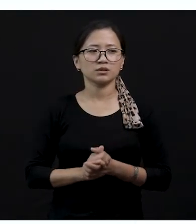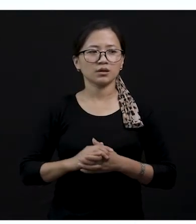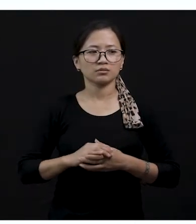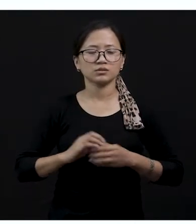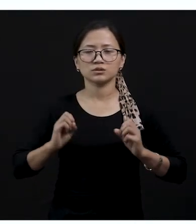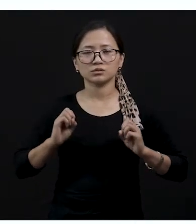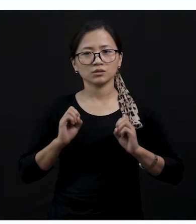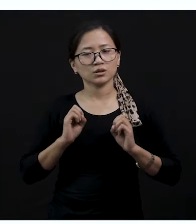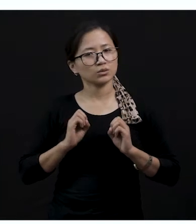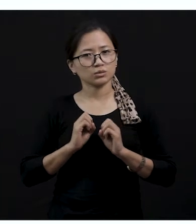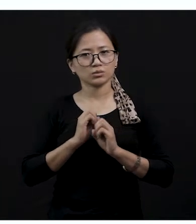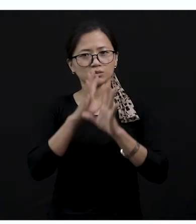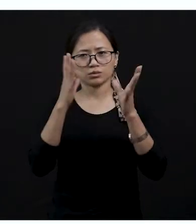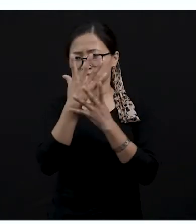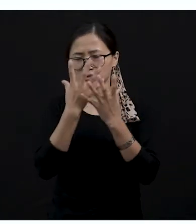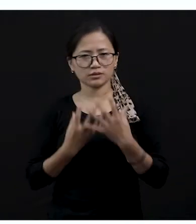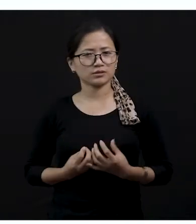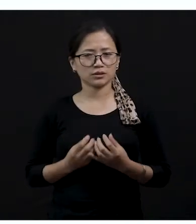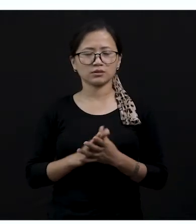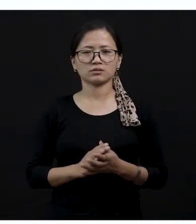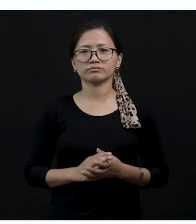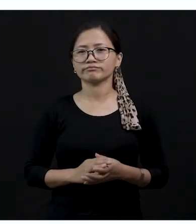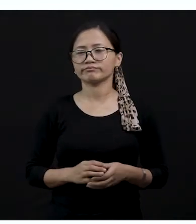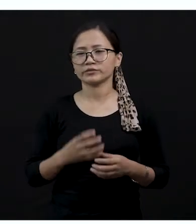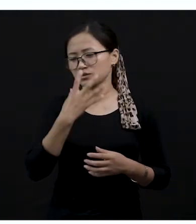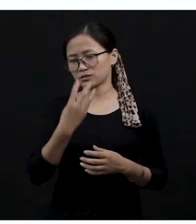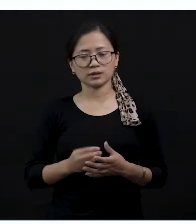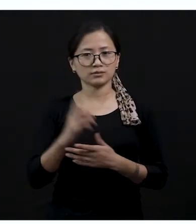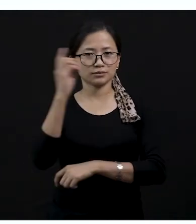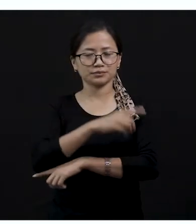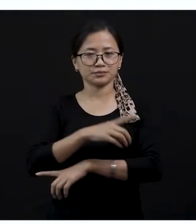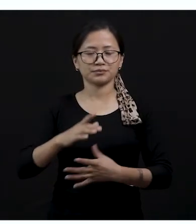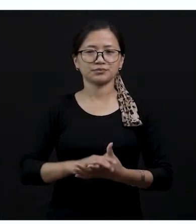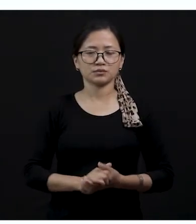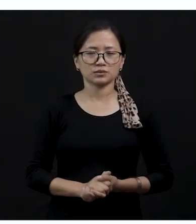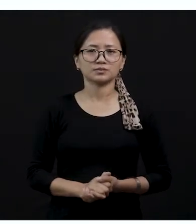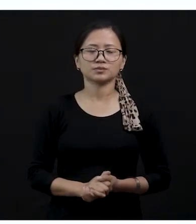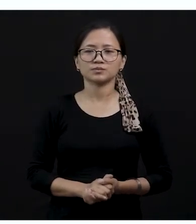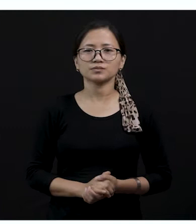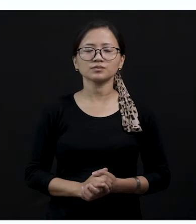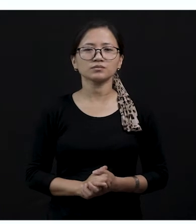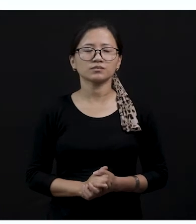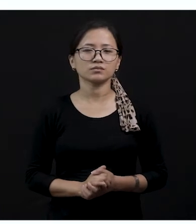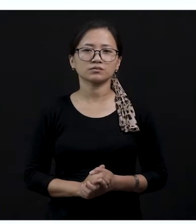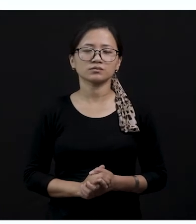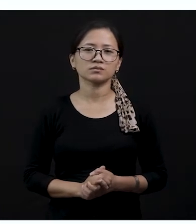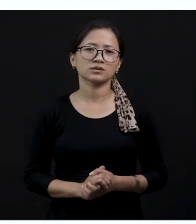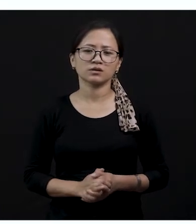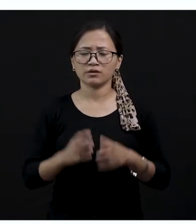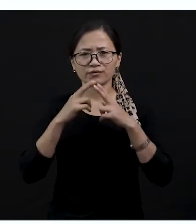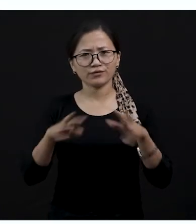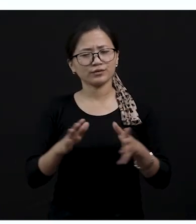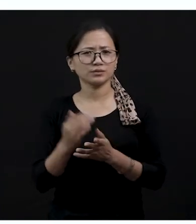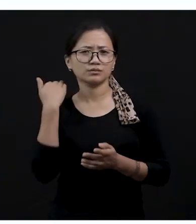DISMAL, dismal. That means gloomy, unhappy. See, the family was very unhappy, right? They were having a